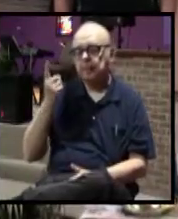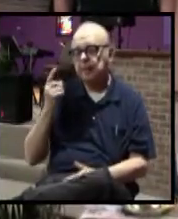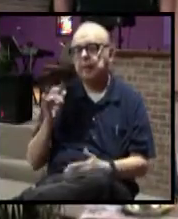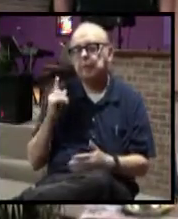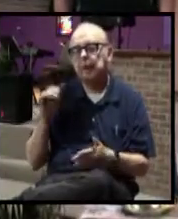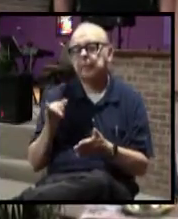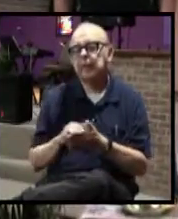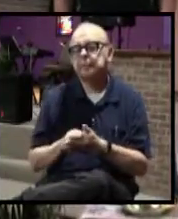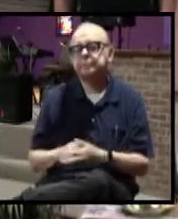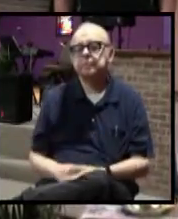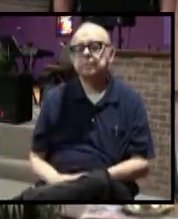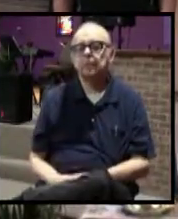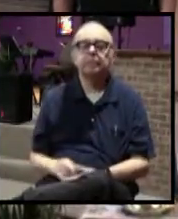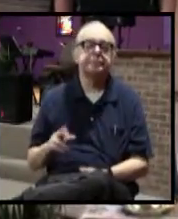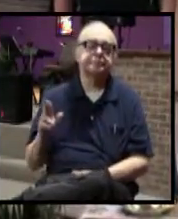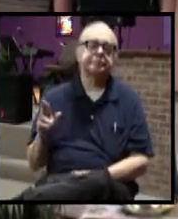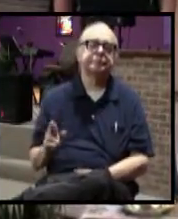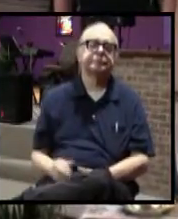You ever think about that?